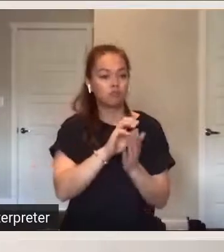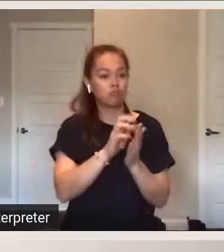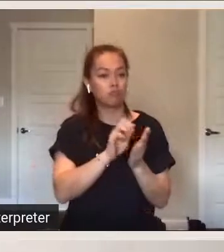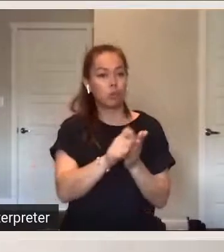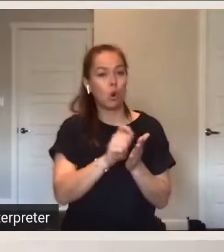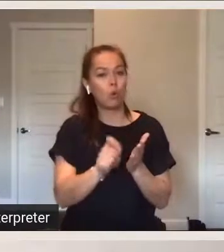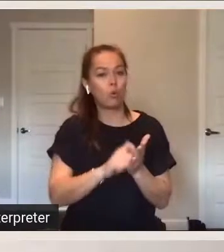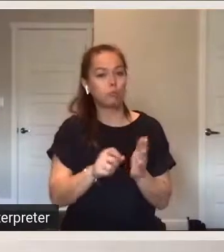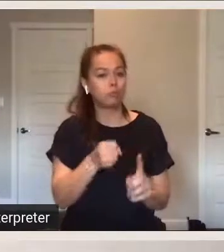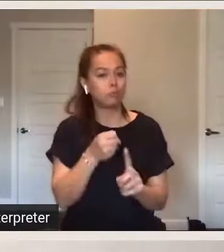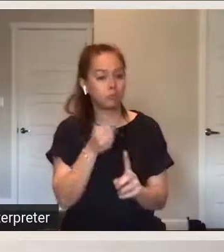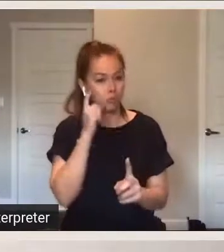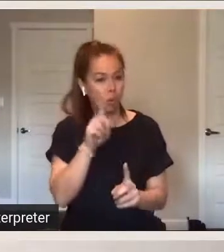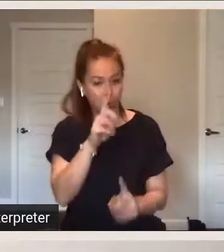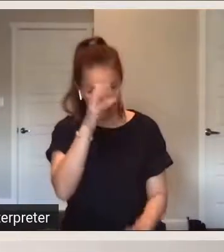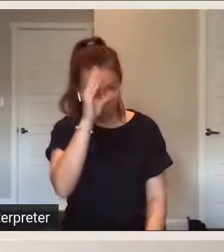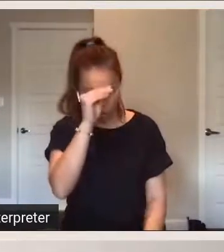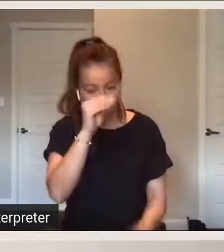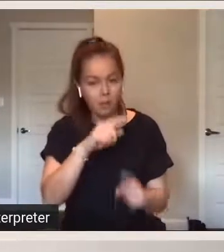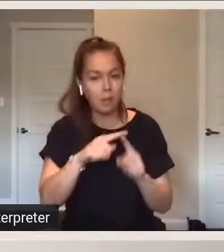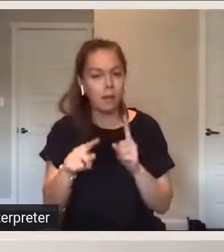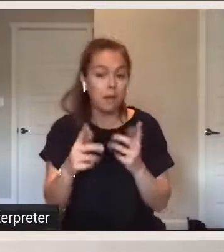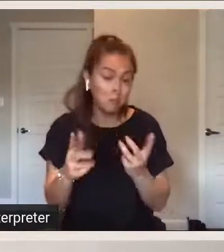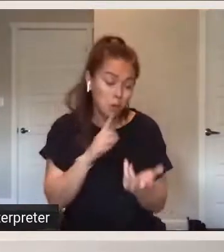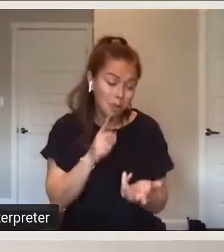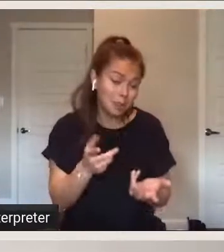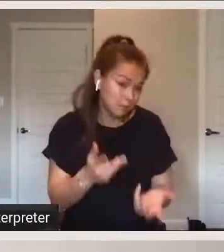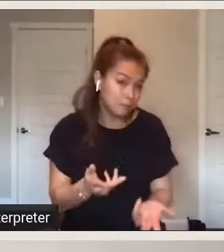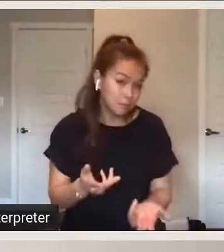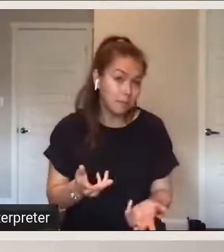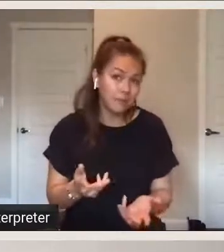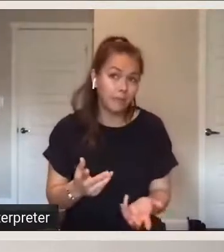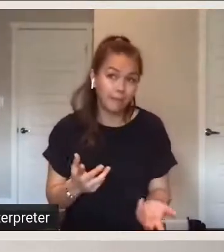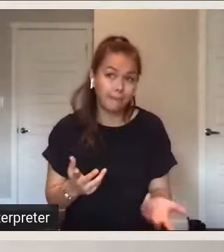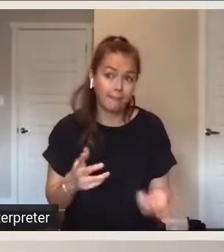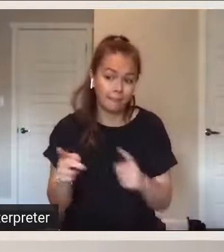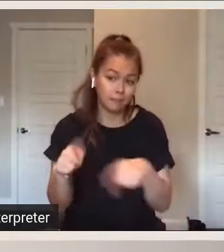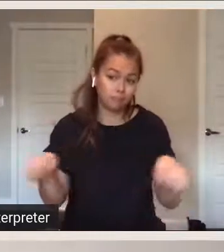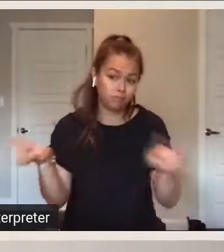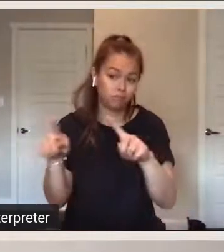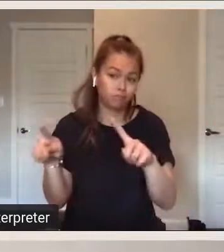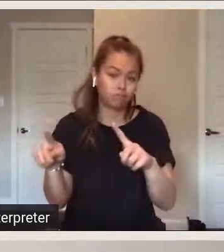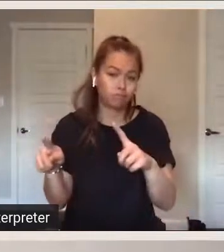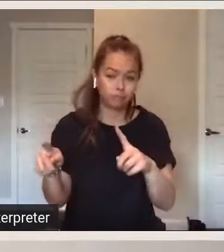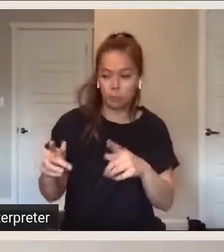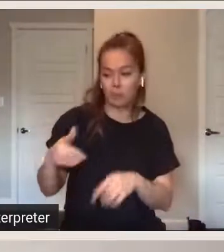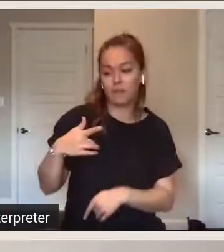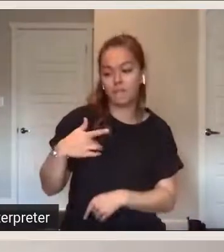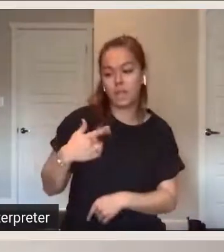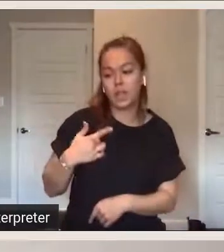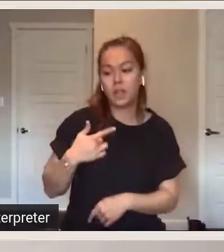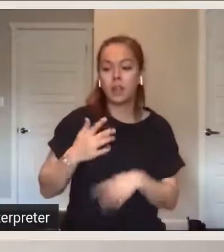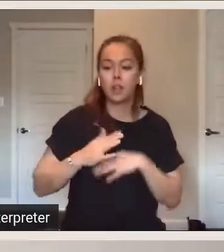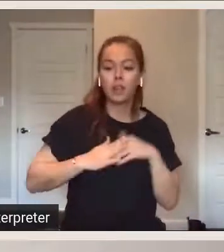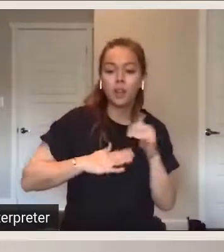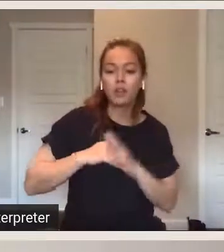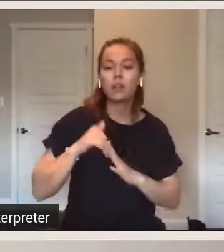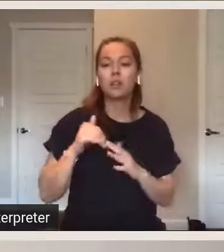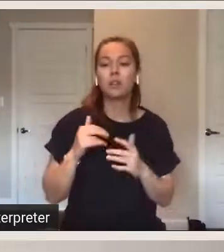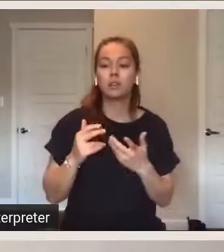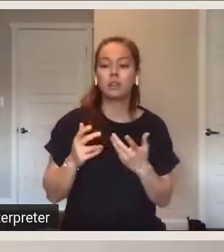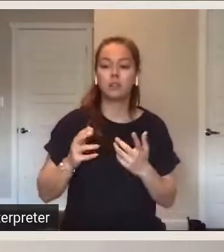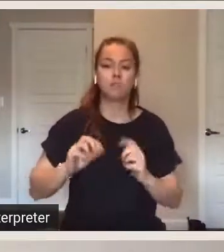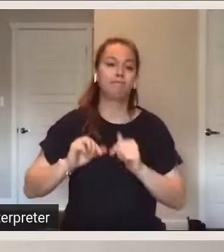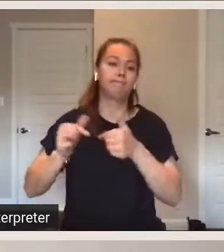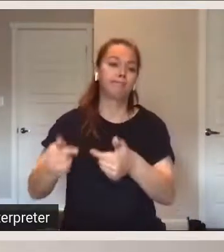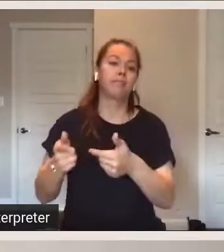exaggerated version for everybody, but it's pretty much just getting them to feel comfortable and give them the freedom